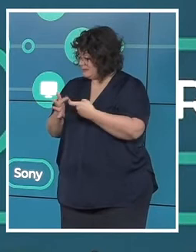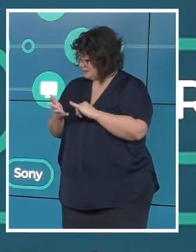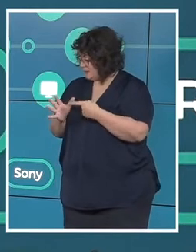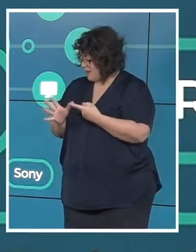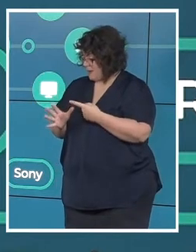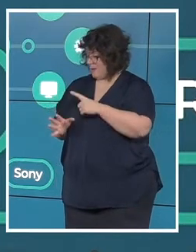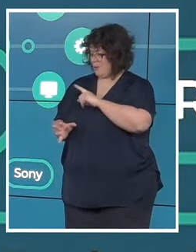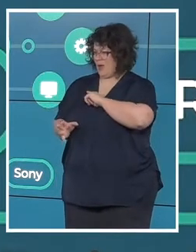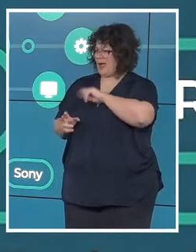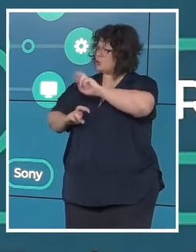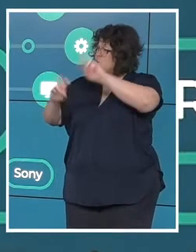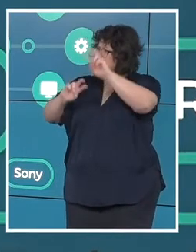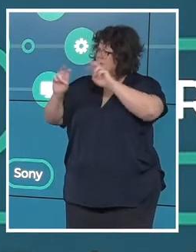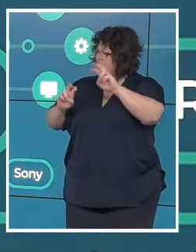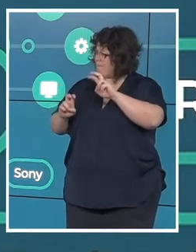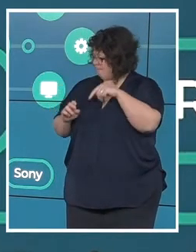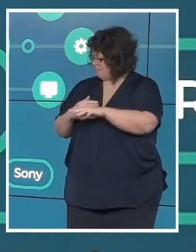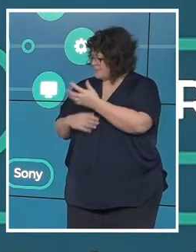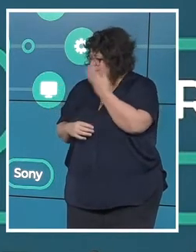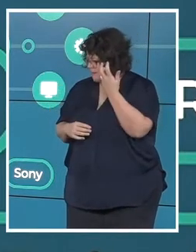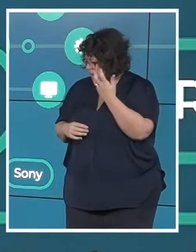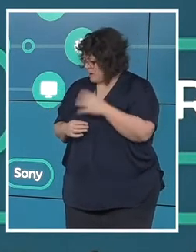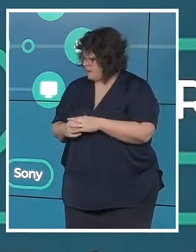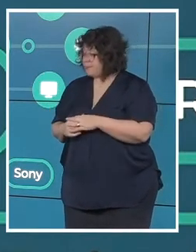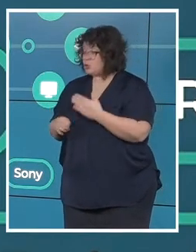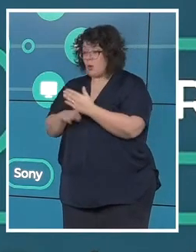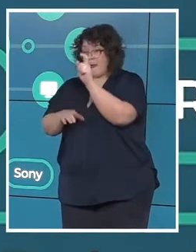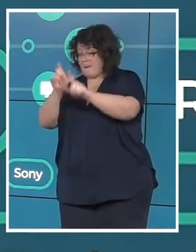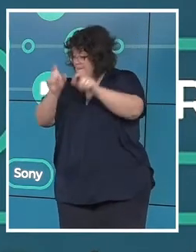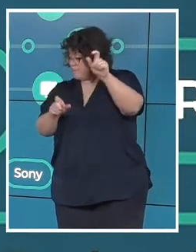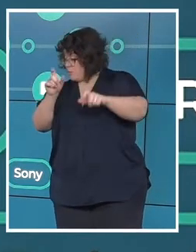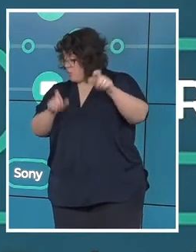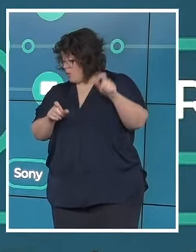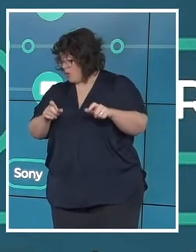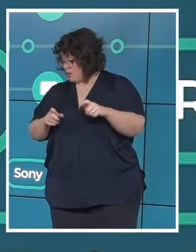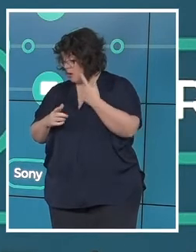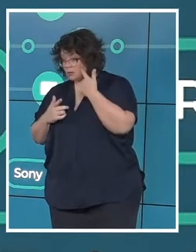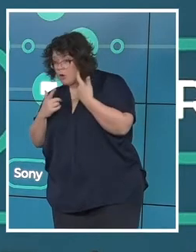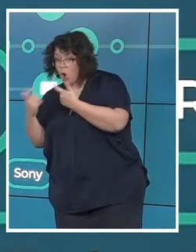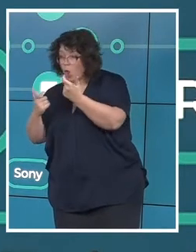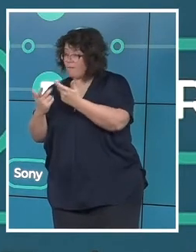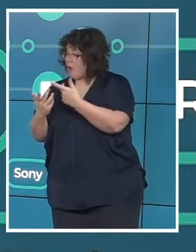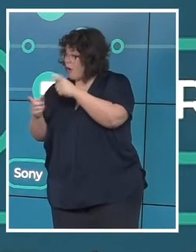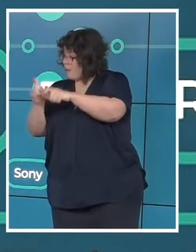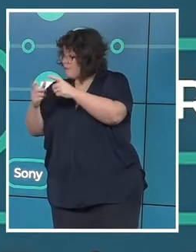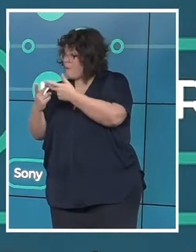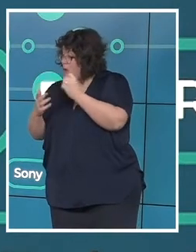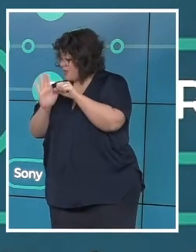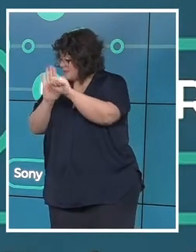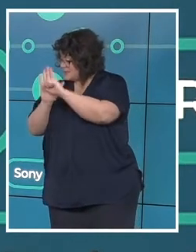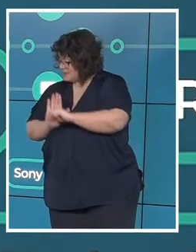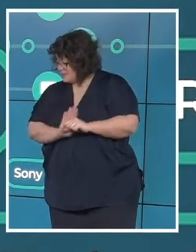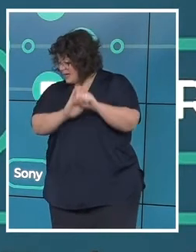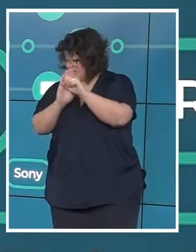other states to try to fill those many roles. I applied to all kinds of positions: